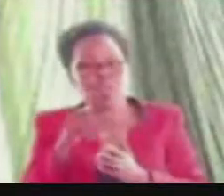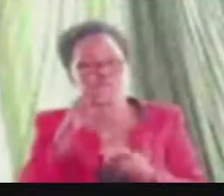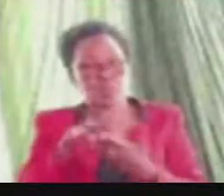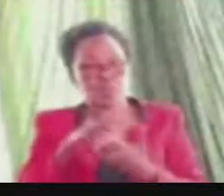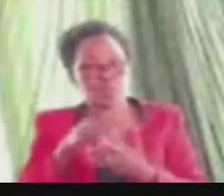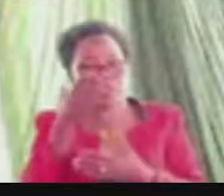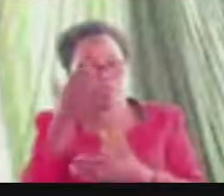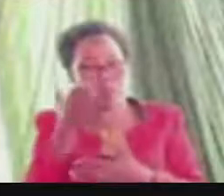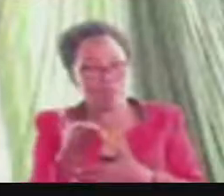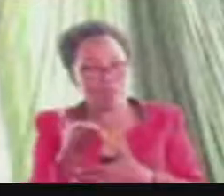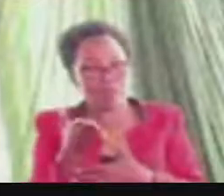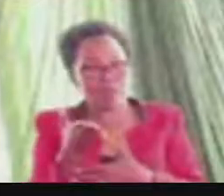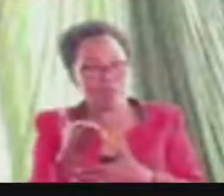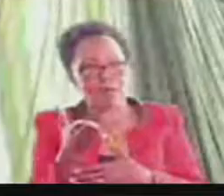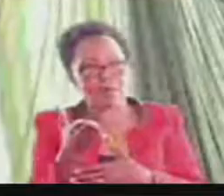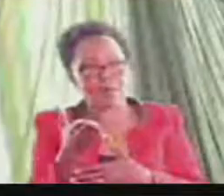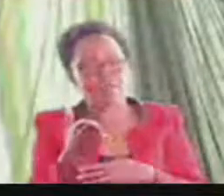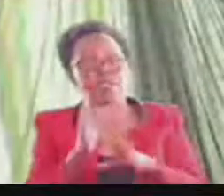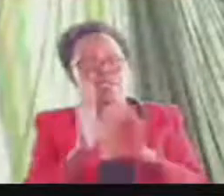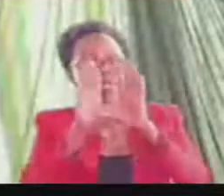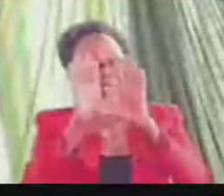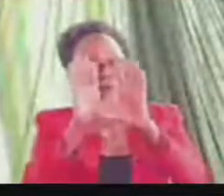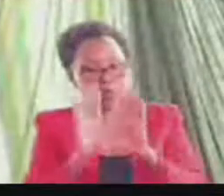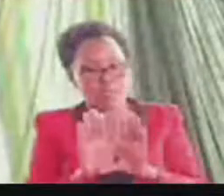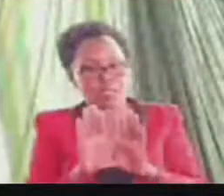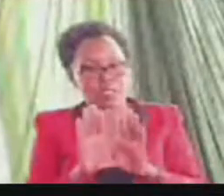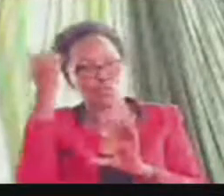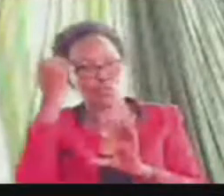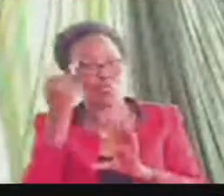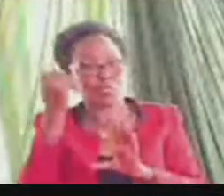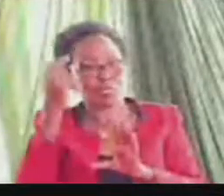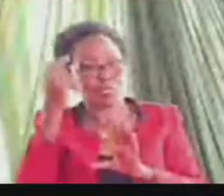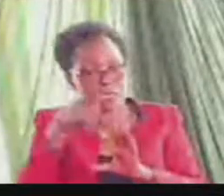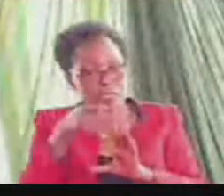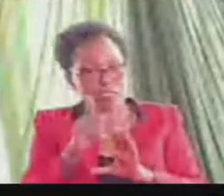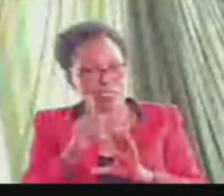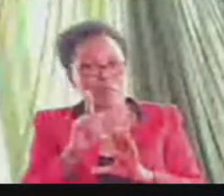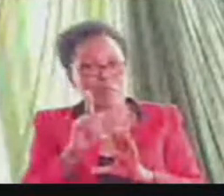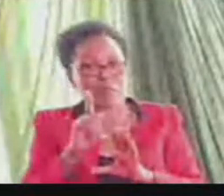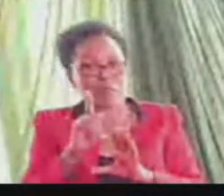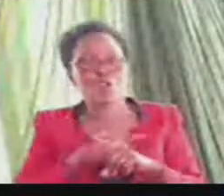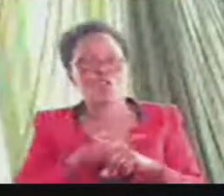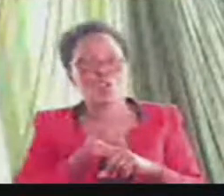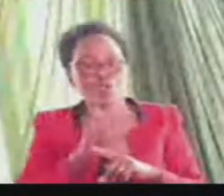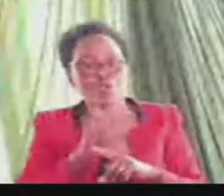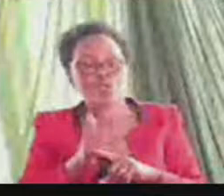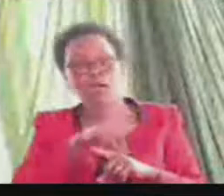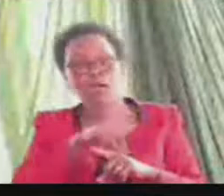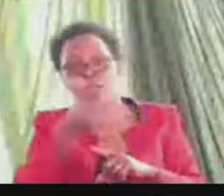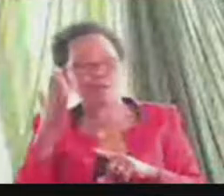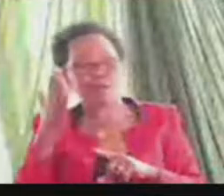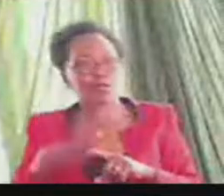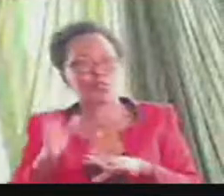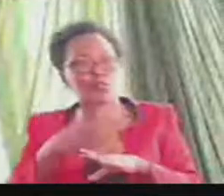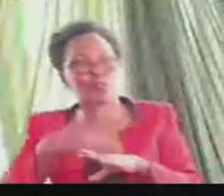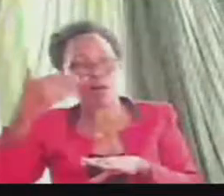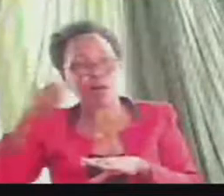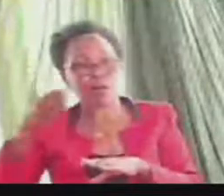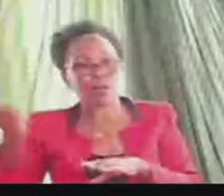there, and it is for the judiciary itself and not somebody from outside to sort this one out.